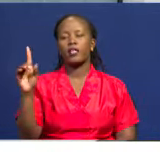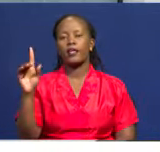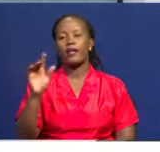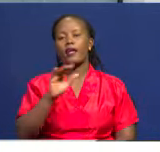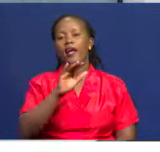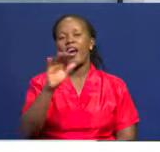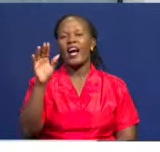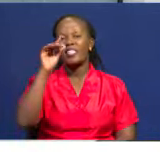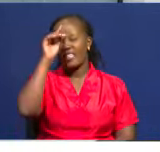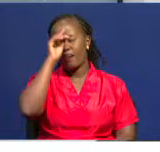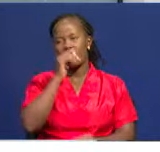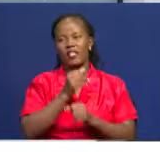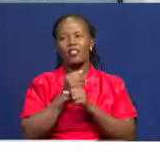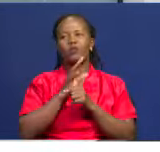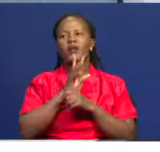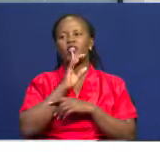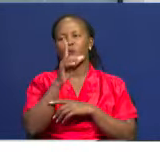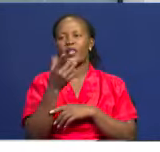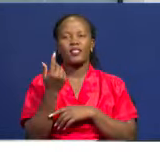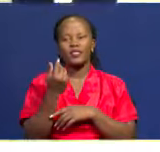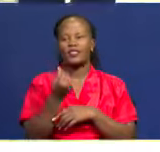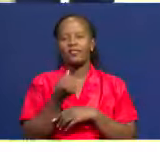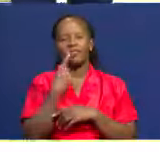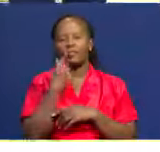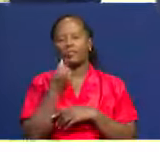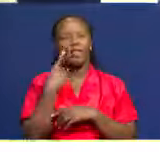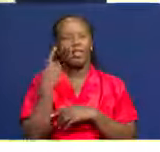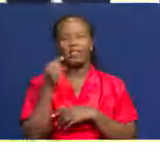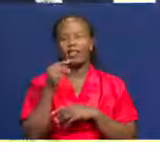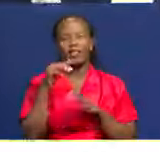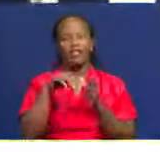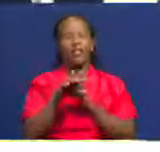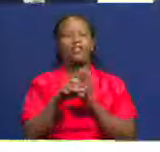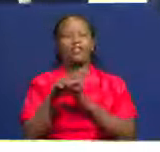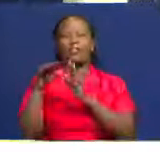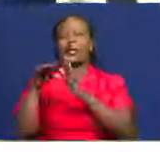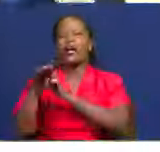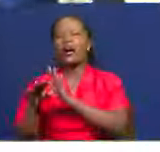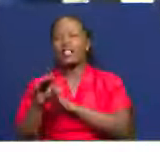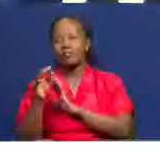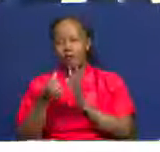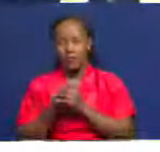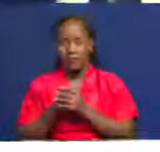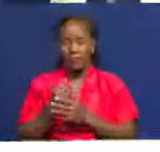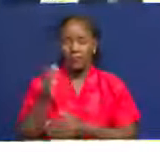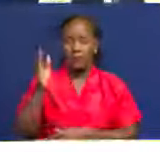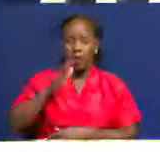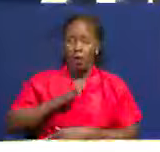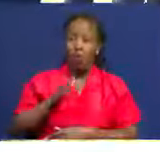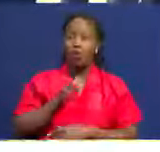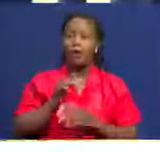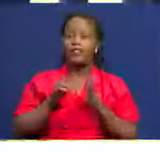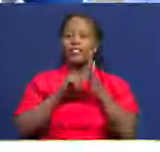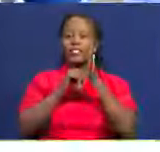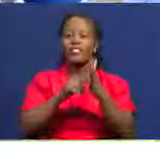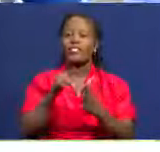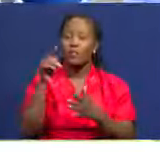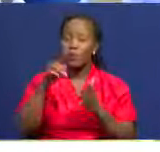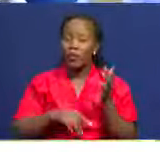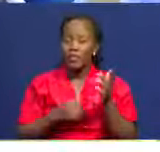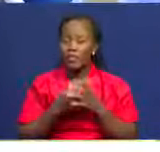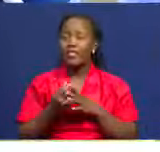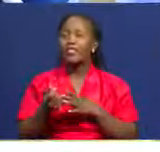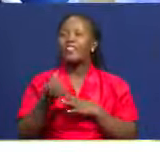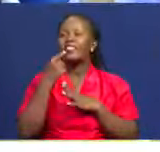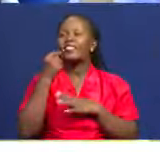in their localities. Speaking in Homa Bay Town, Susan Abuto, a survivor, emphasized that the high cost of drugs